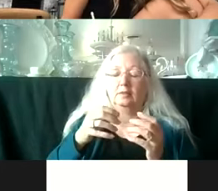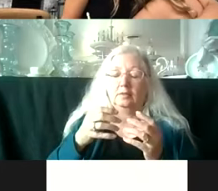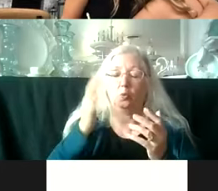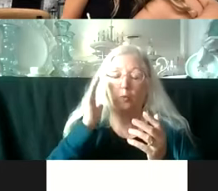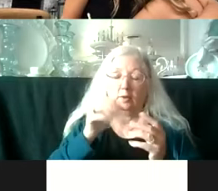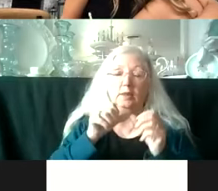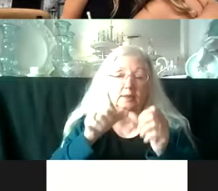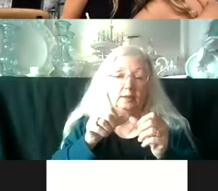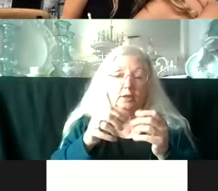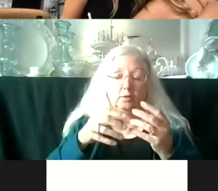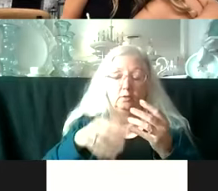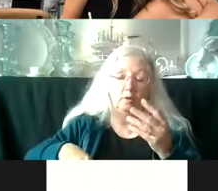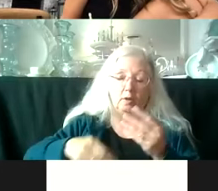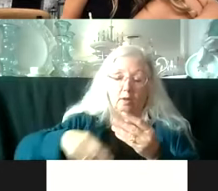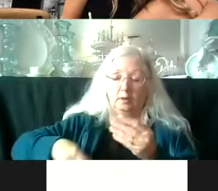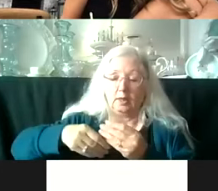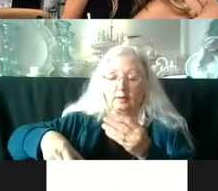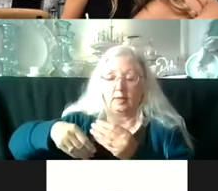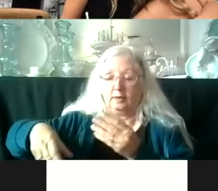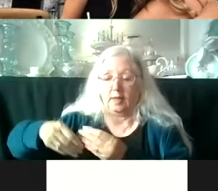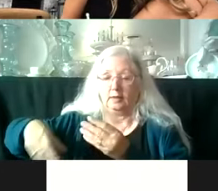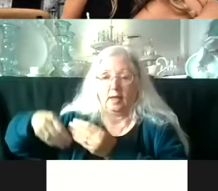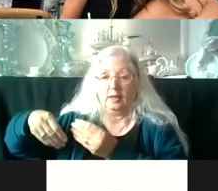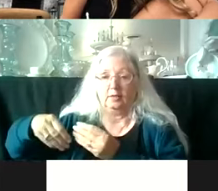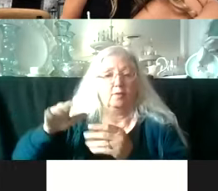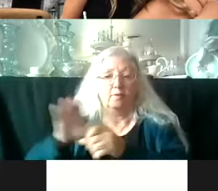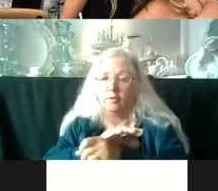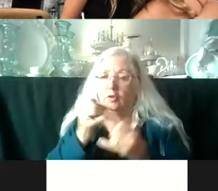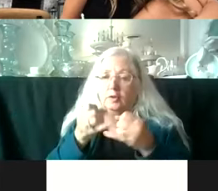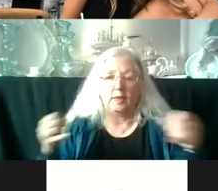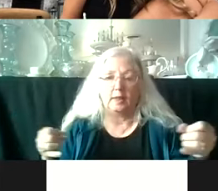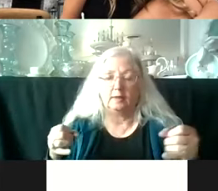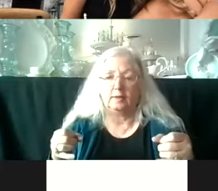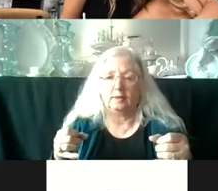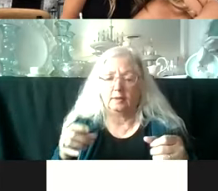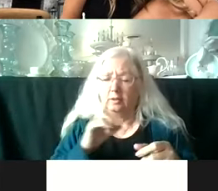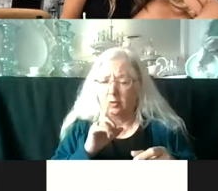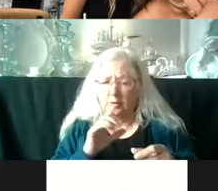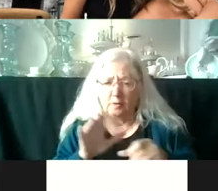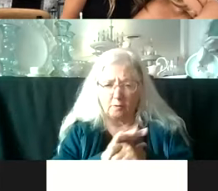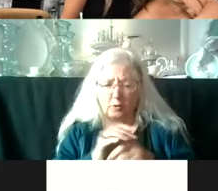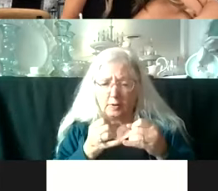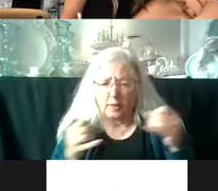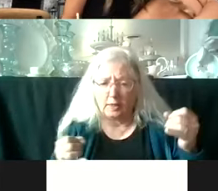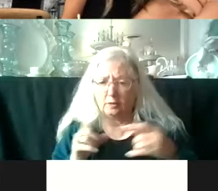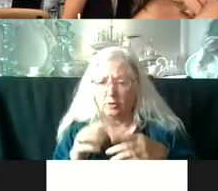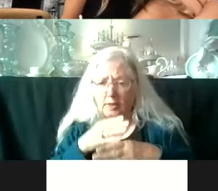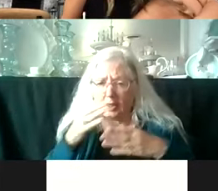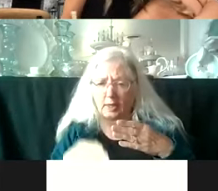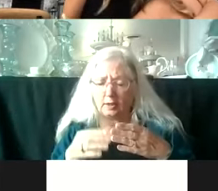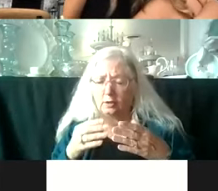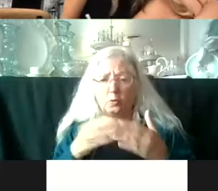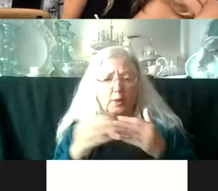down the entire length of the DNA. But does it truly go the entire length and just read all the way down to the end of whatever that